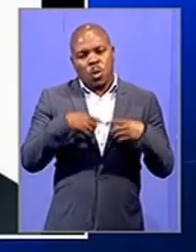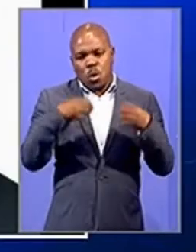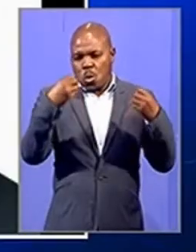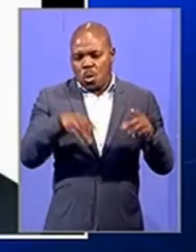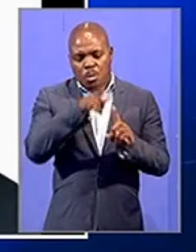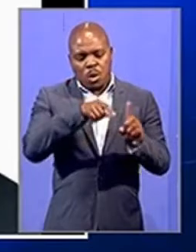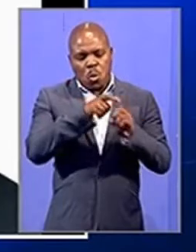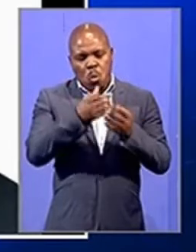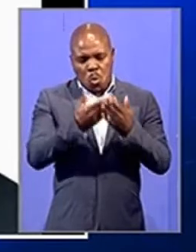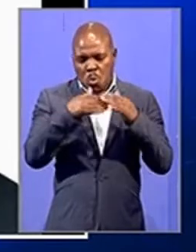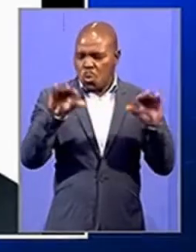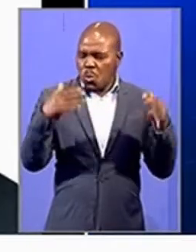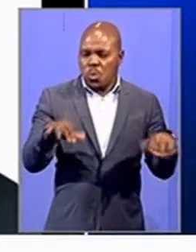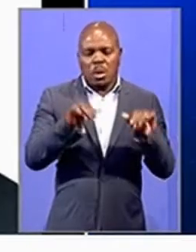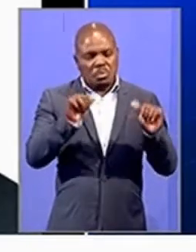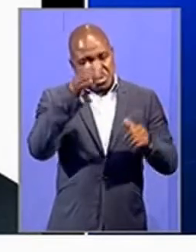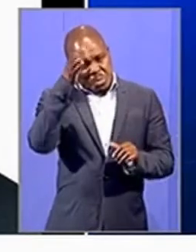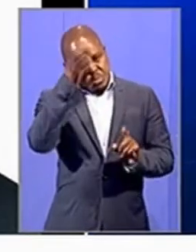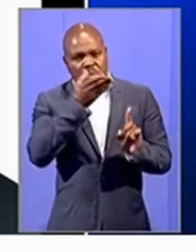a scholar of note.